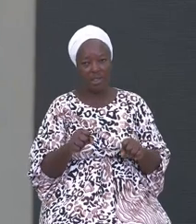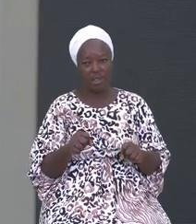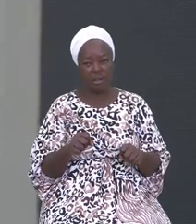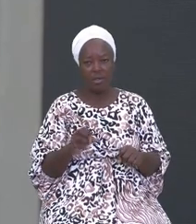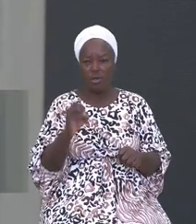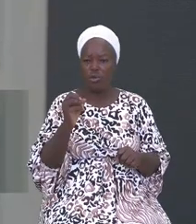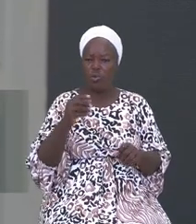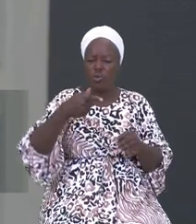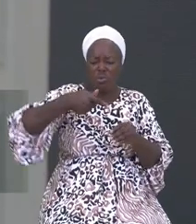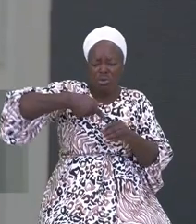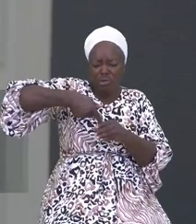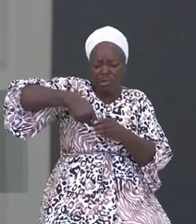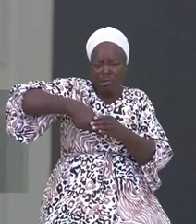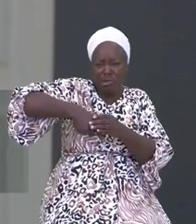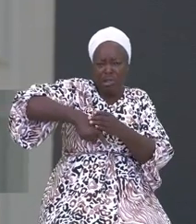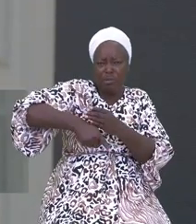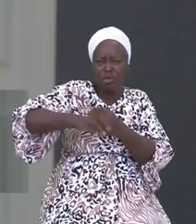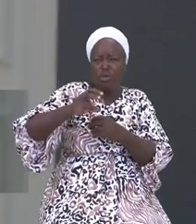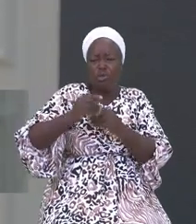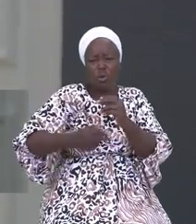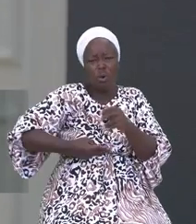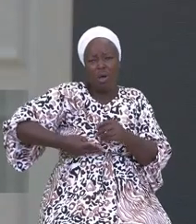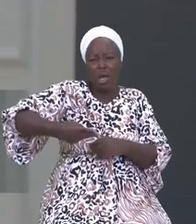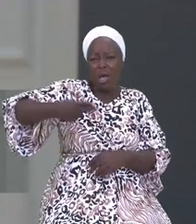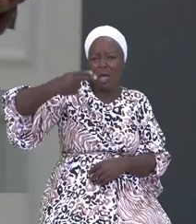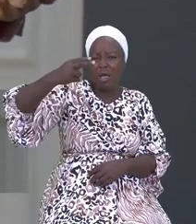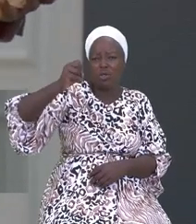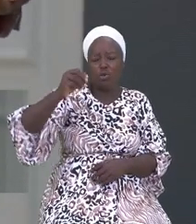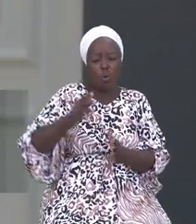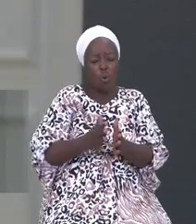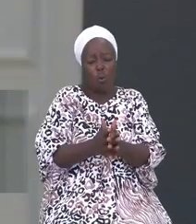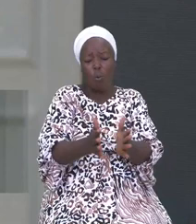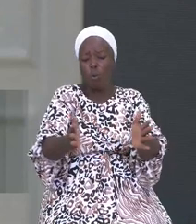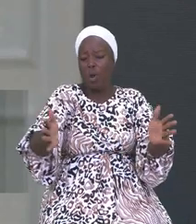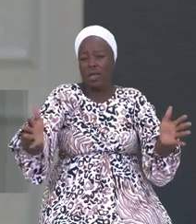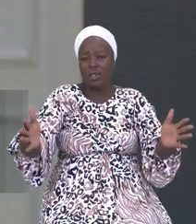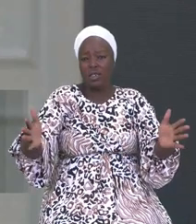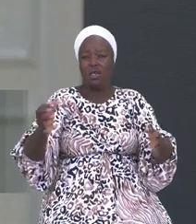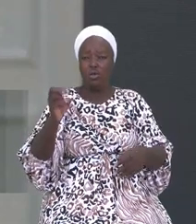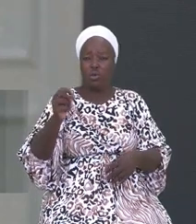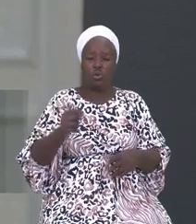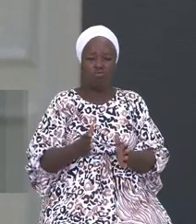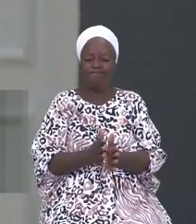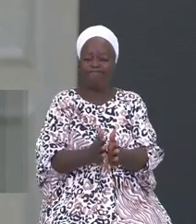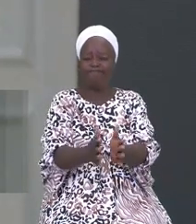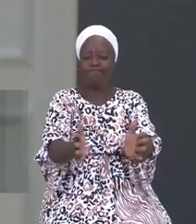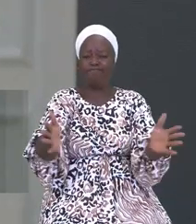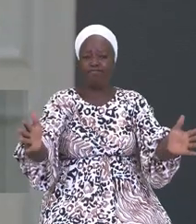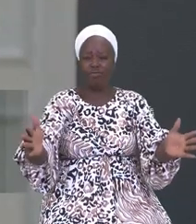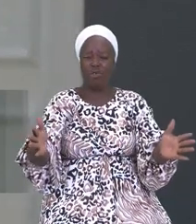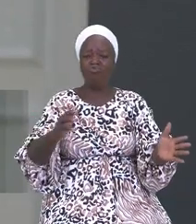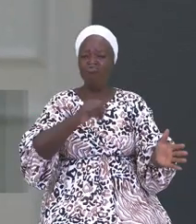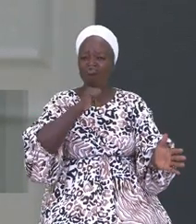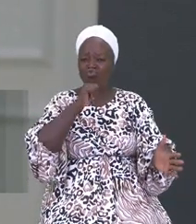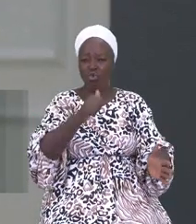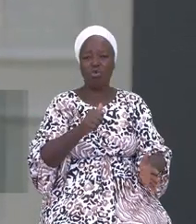deep, so high, so wide, so broad,